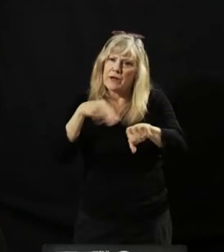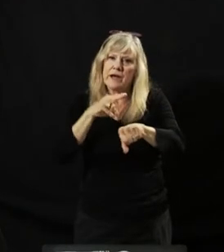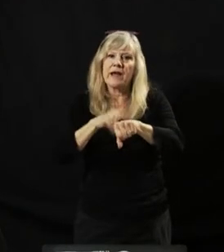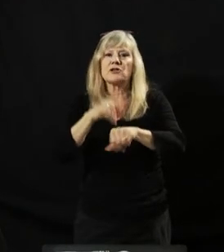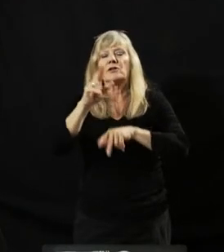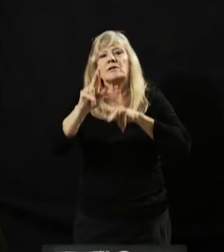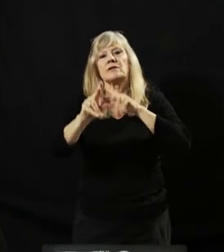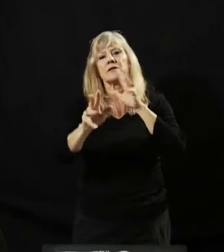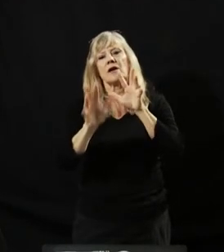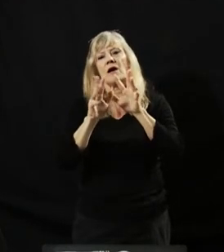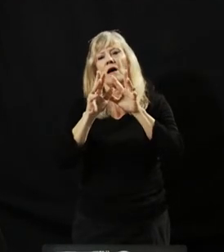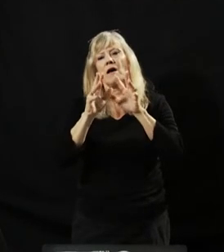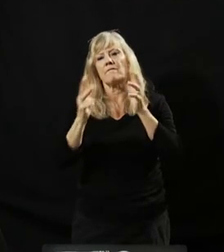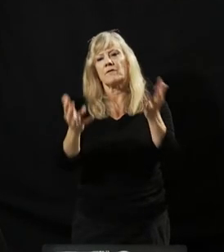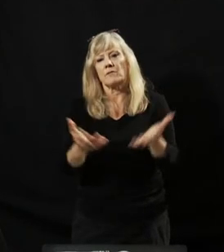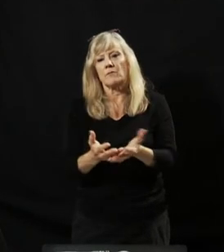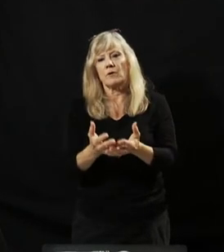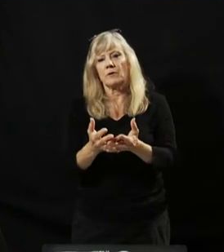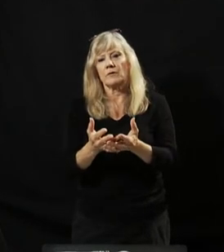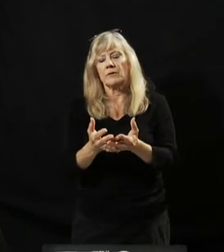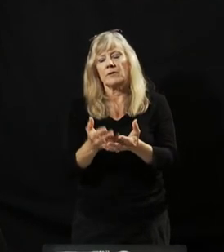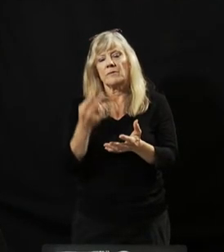earth shall find blessing.